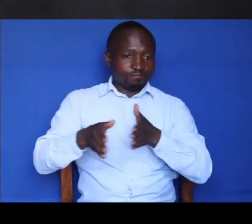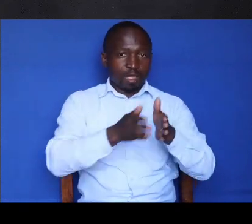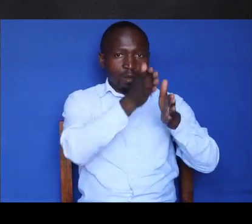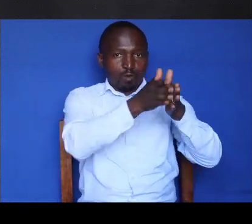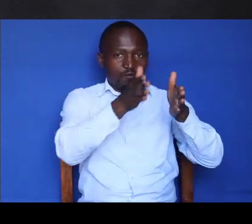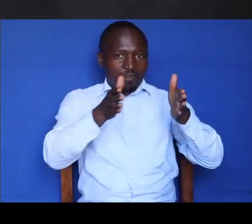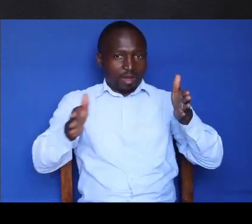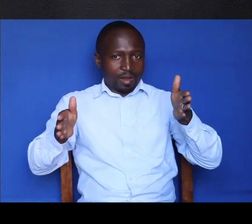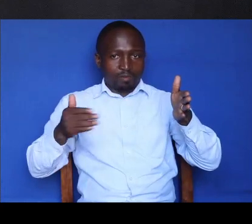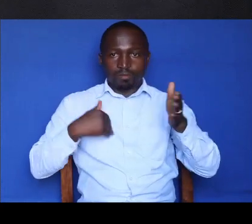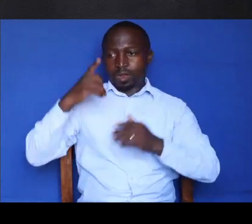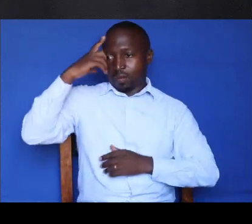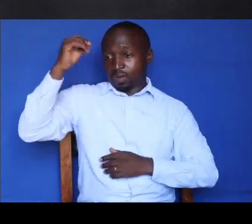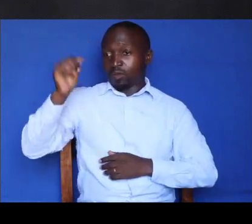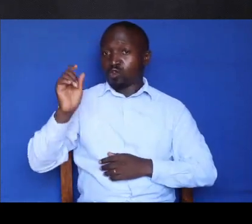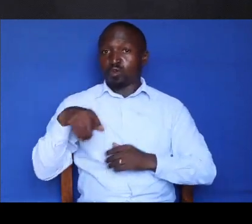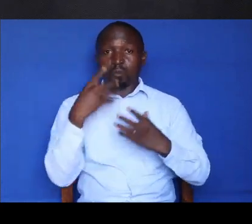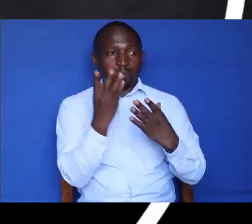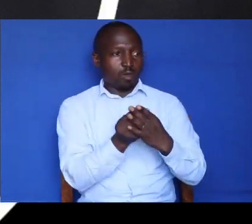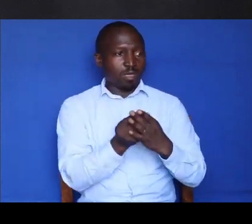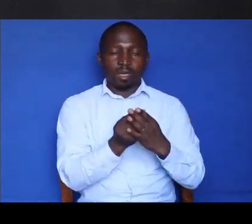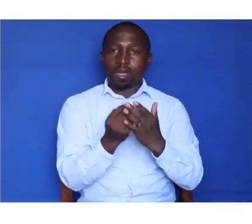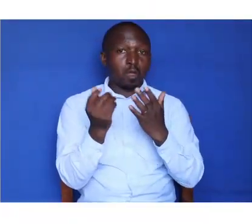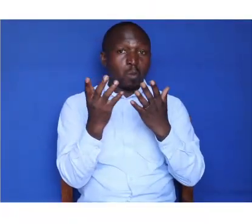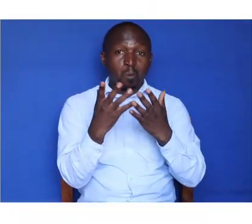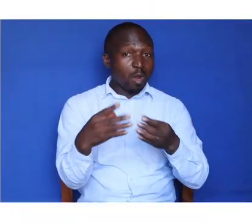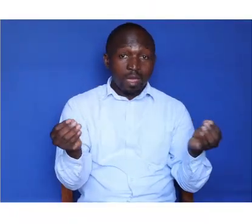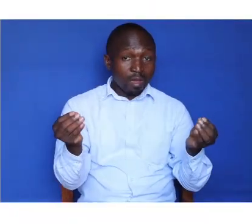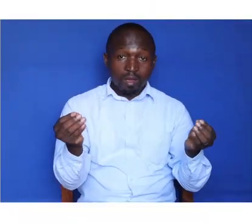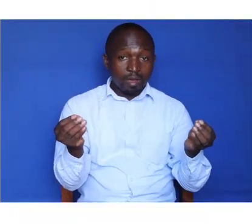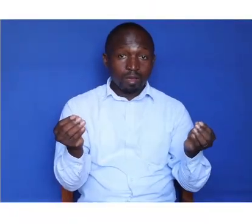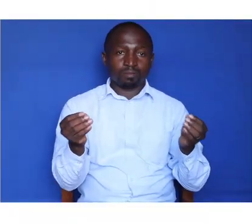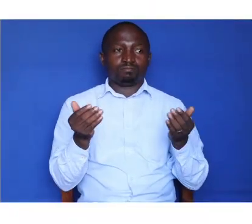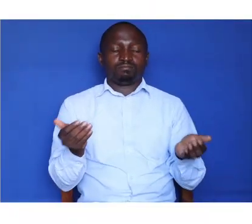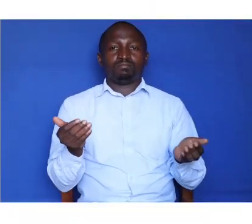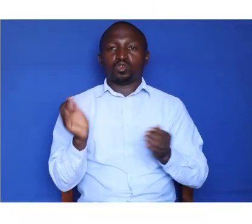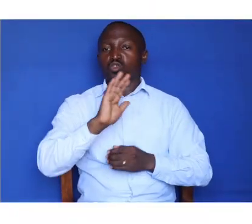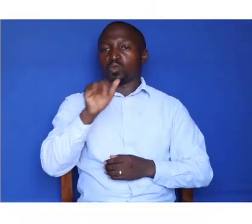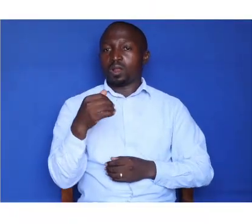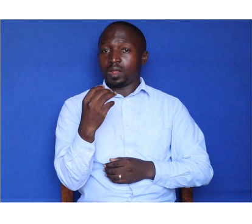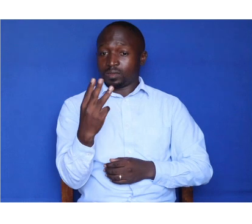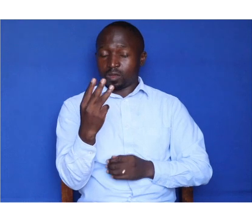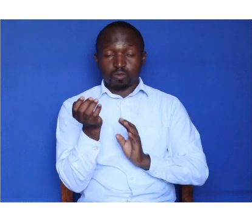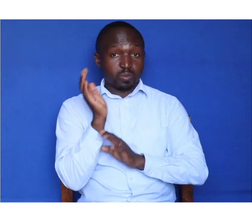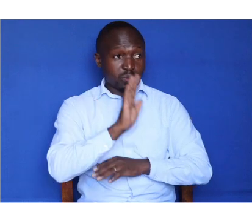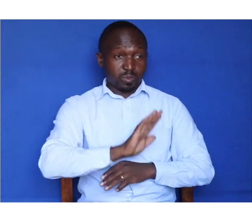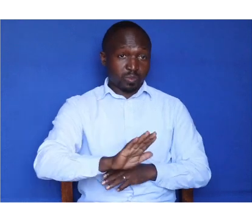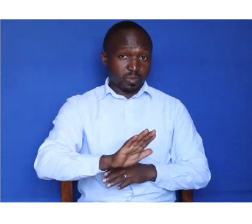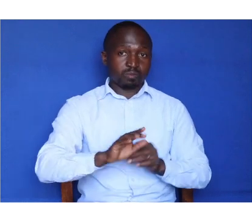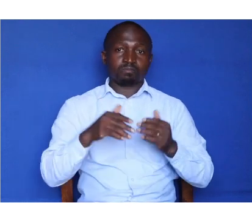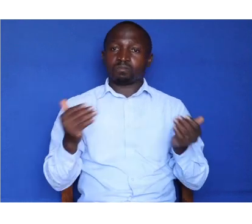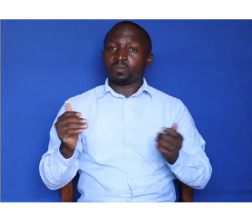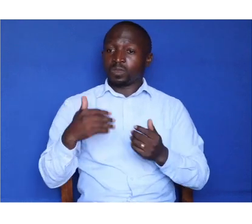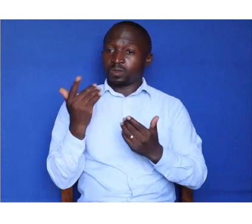steadily together. You have not been lost on the way. So we are through with question number 3. As we are through